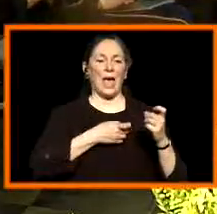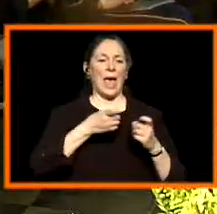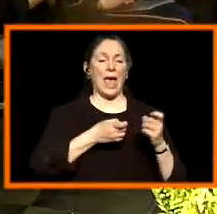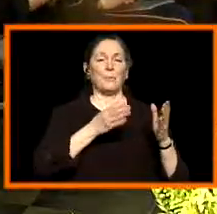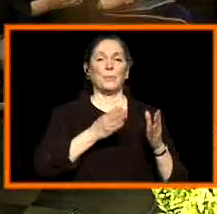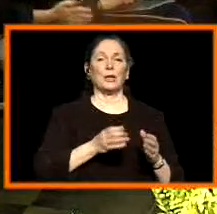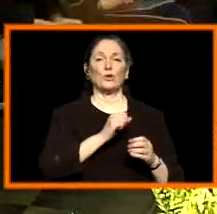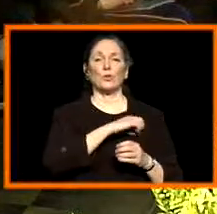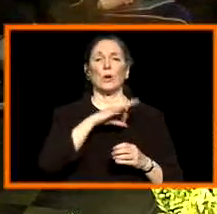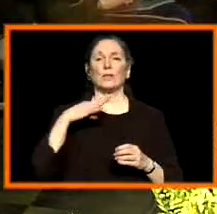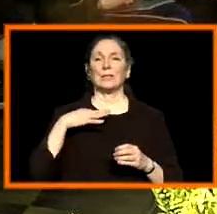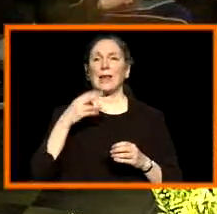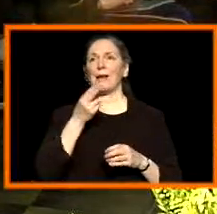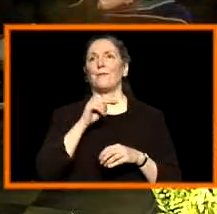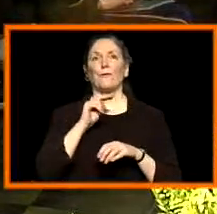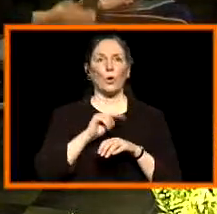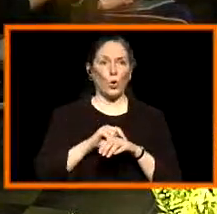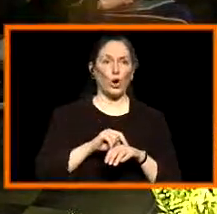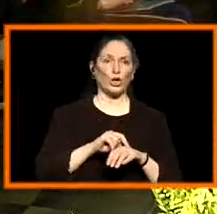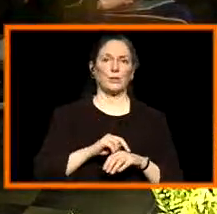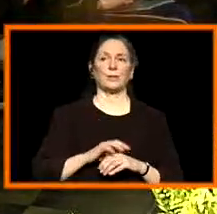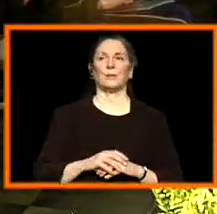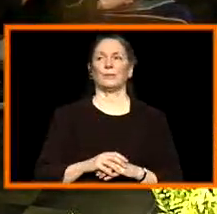administrative staff, of course,